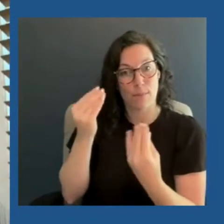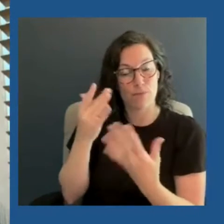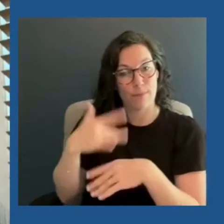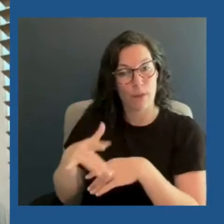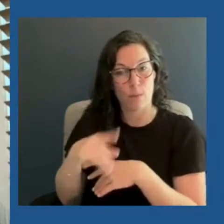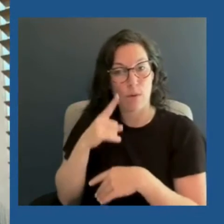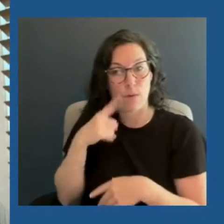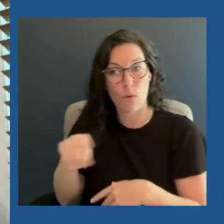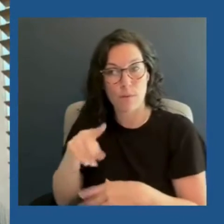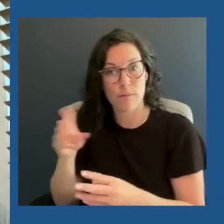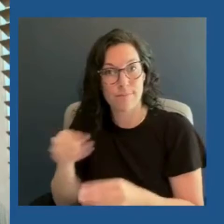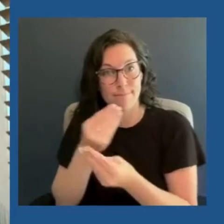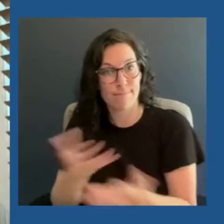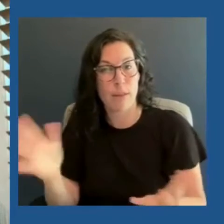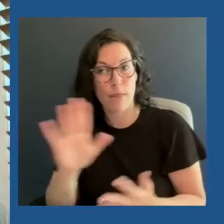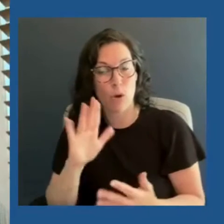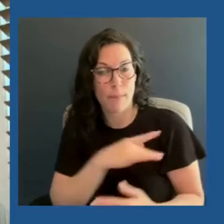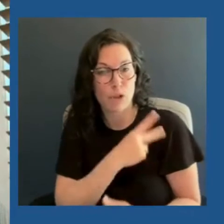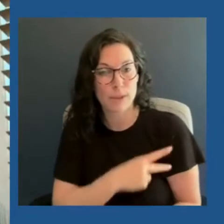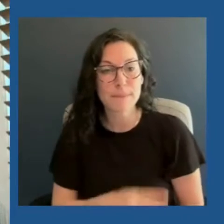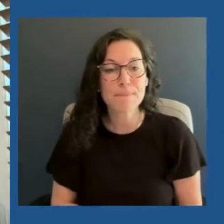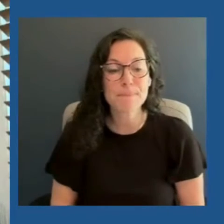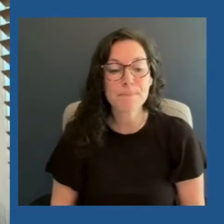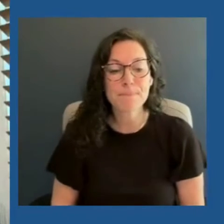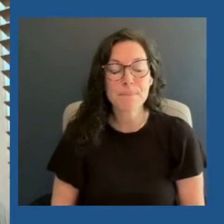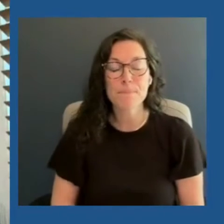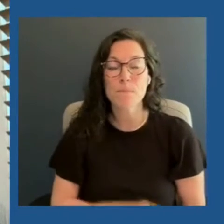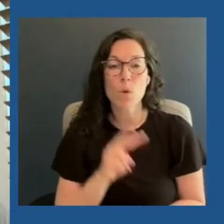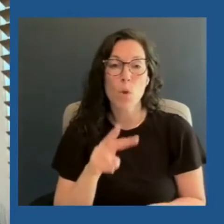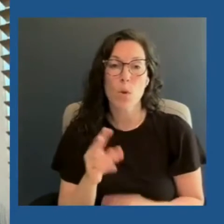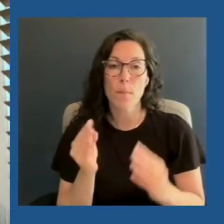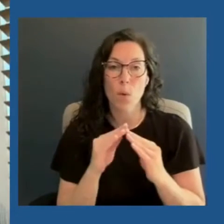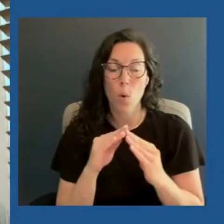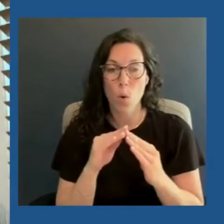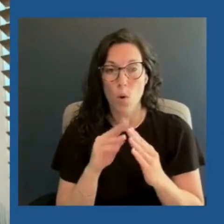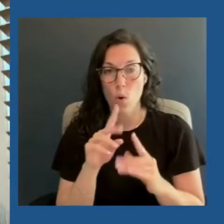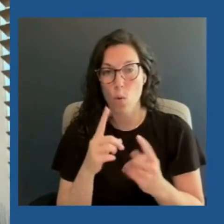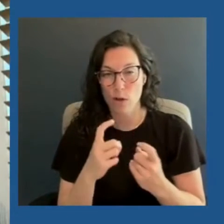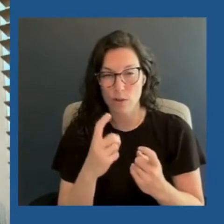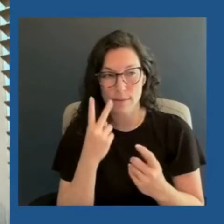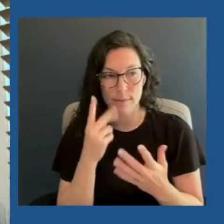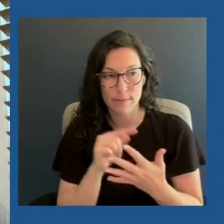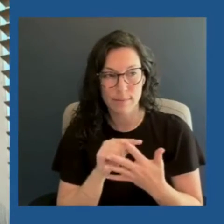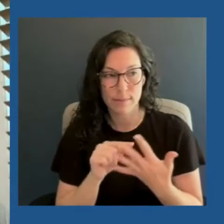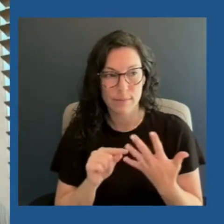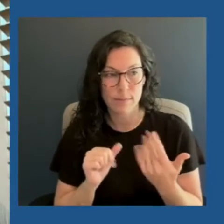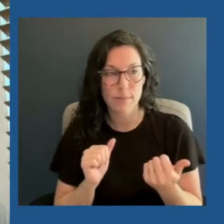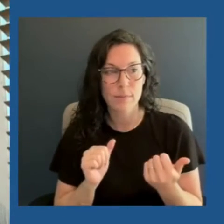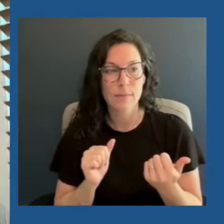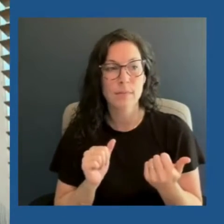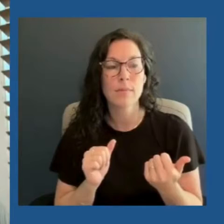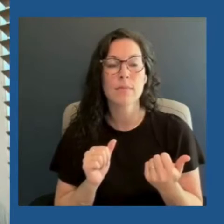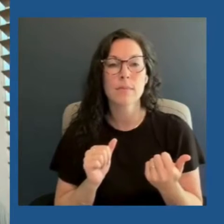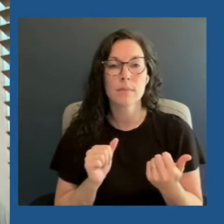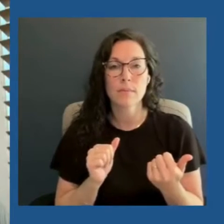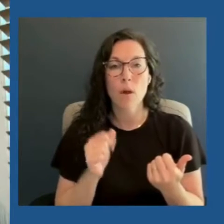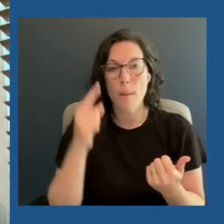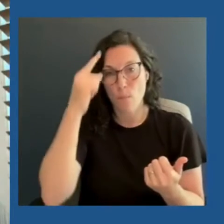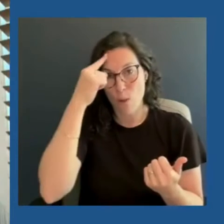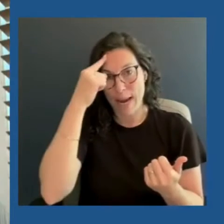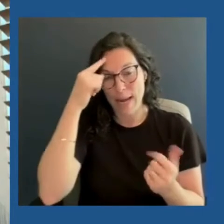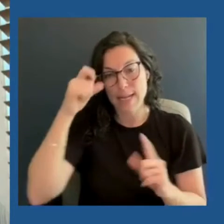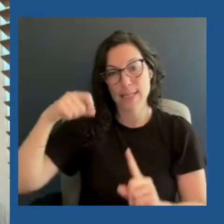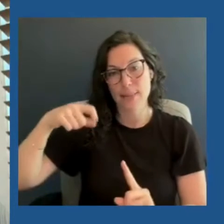So I'm looking at our questions here, and I see another question. Are brain stimulation therapies effective